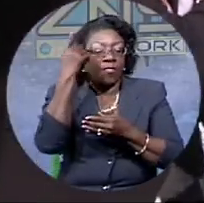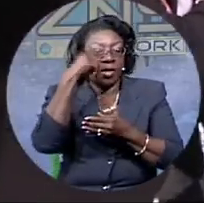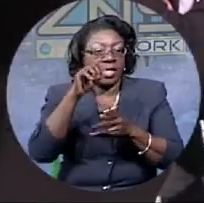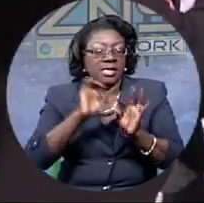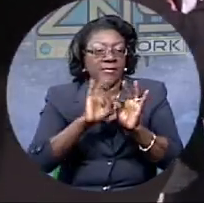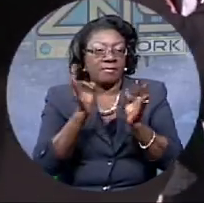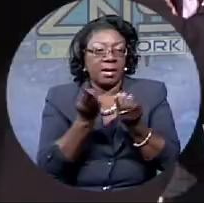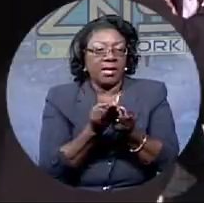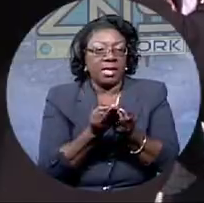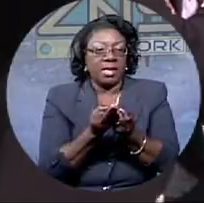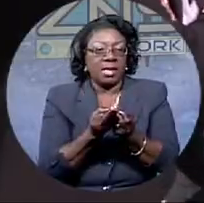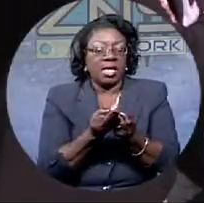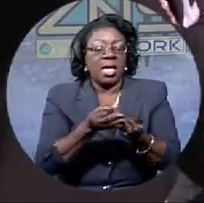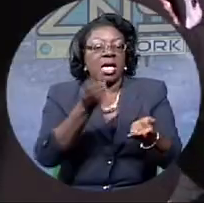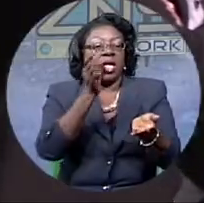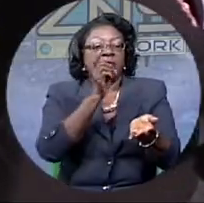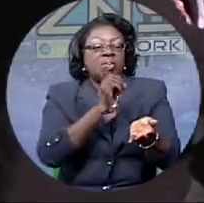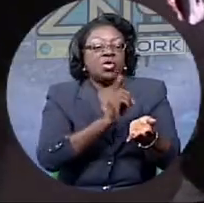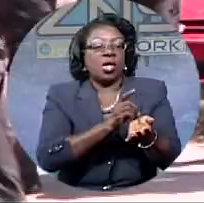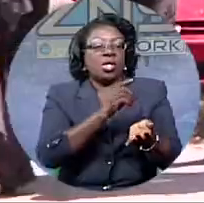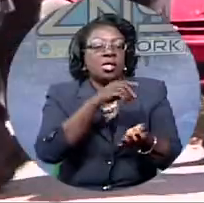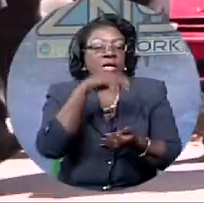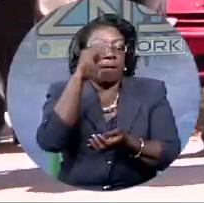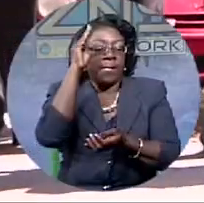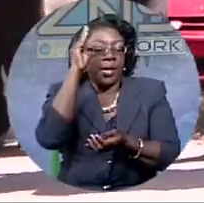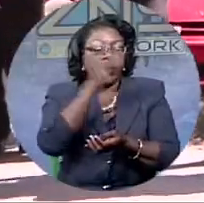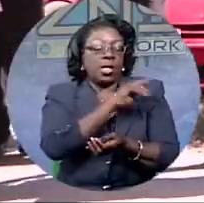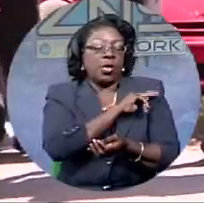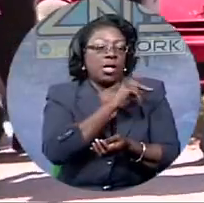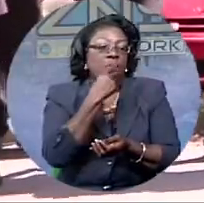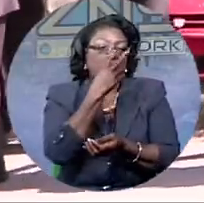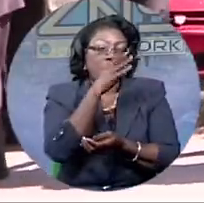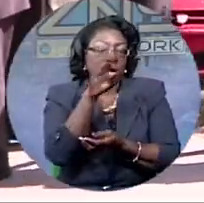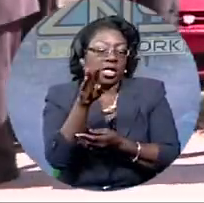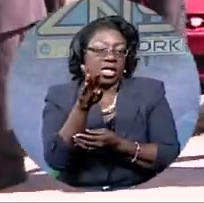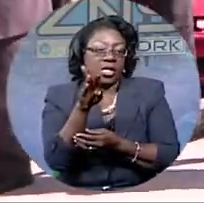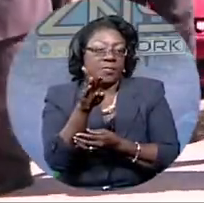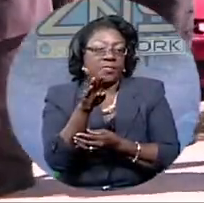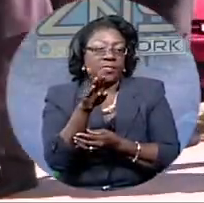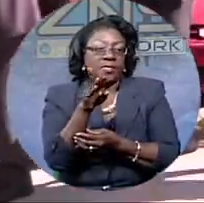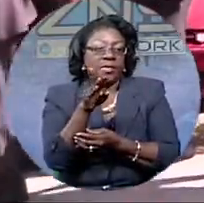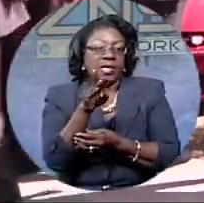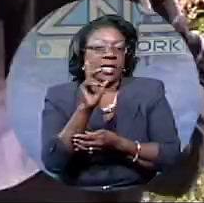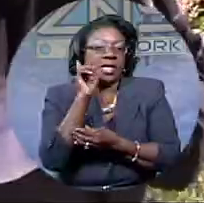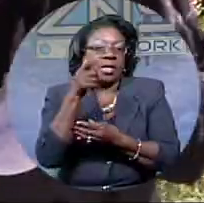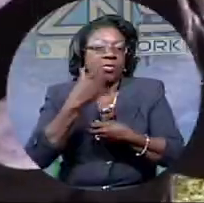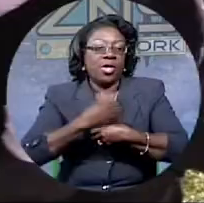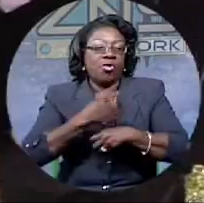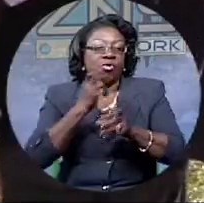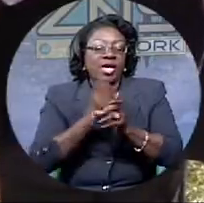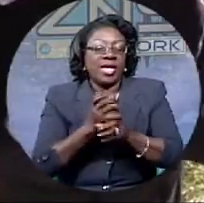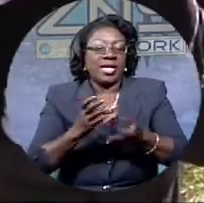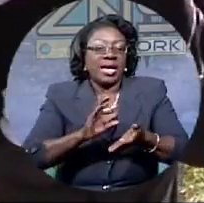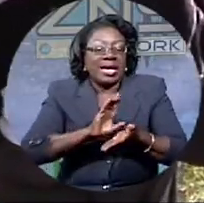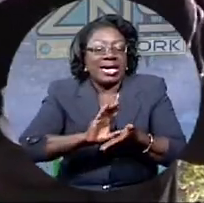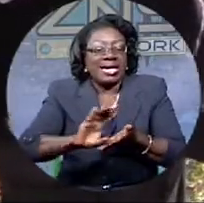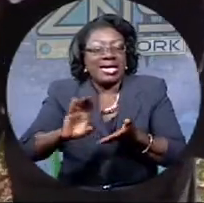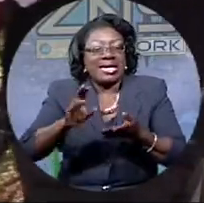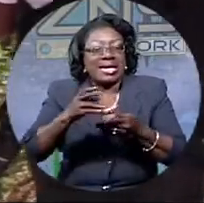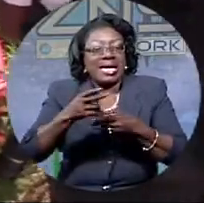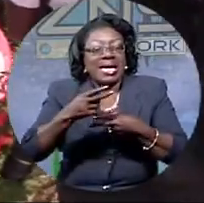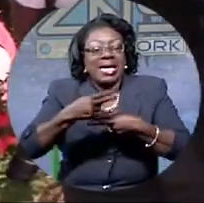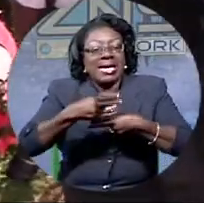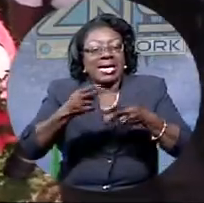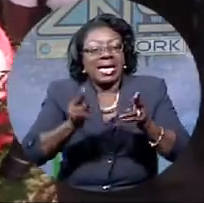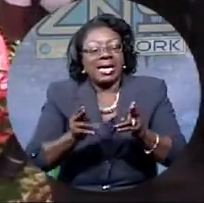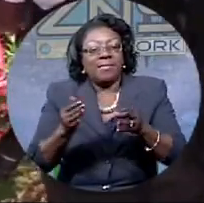Parliament, the Honorable Dr. Bernard Nottage, watched the demolition Wednesday afternoon. He believes it will create a cleaner neighborhood and restore this historic